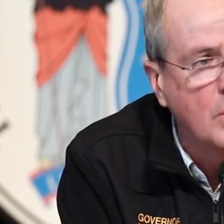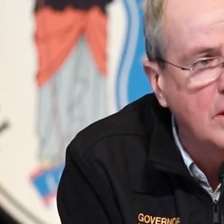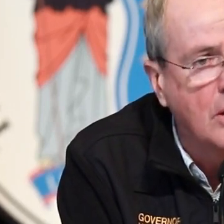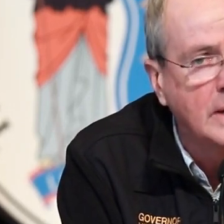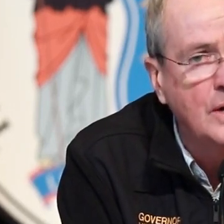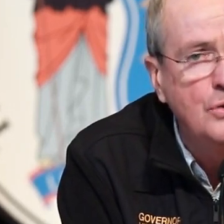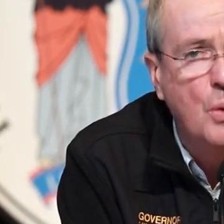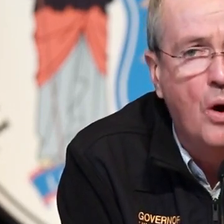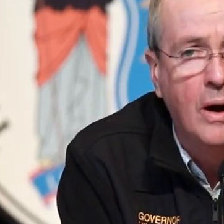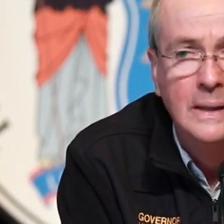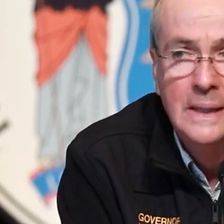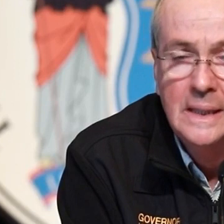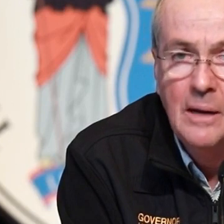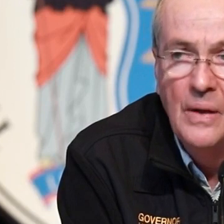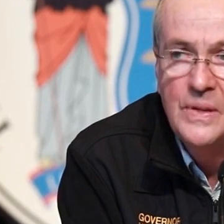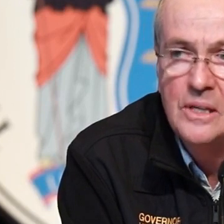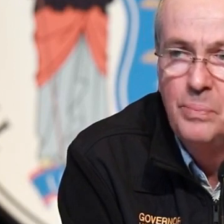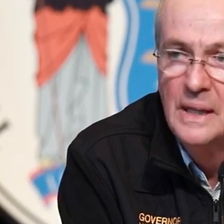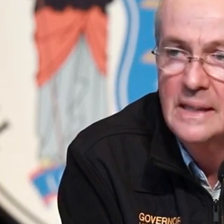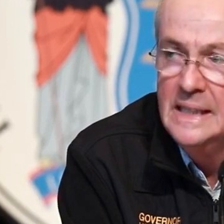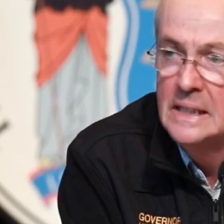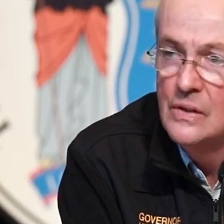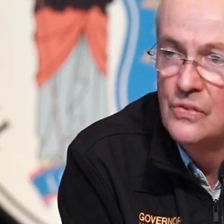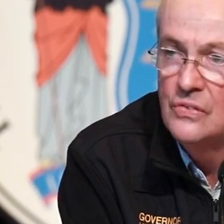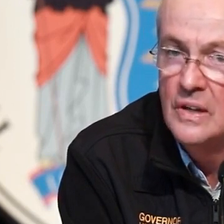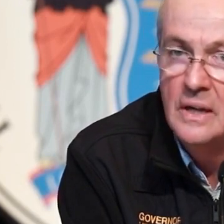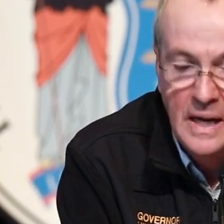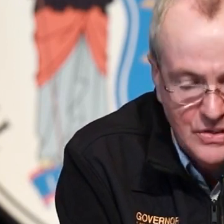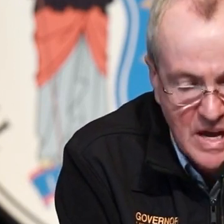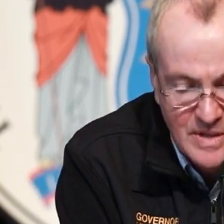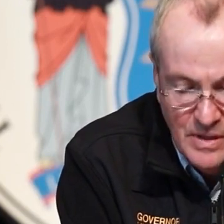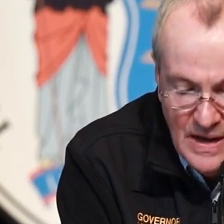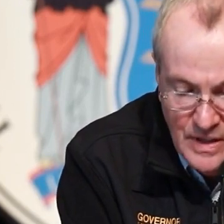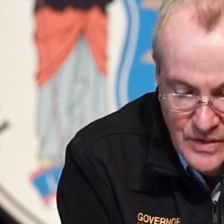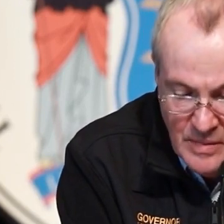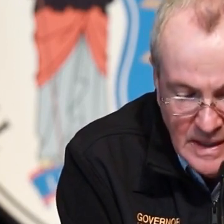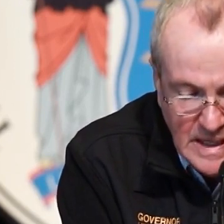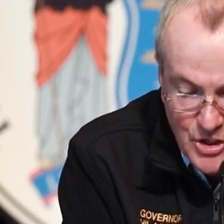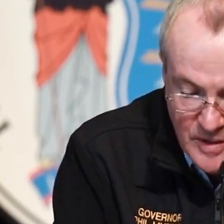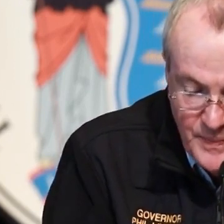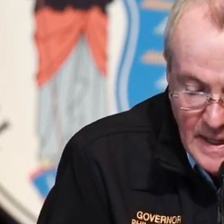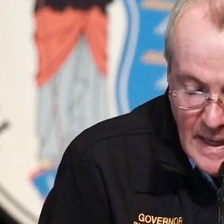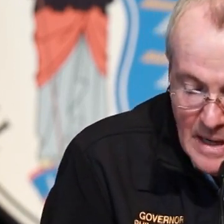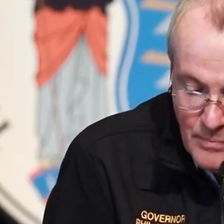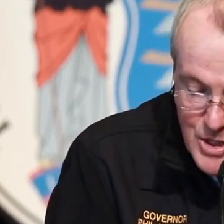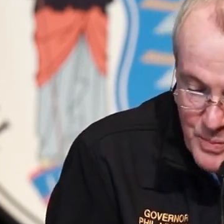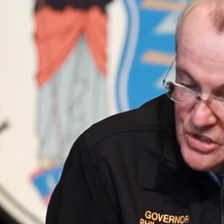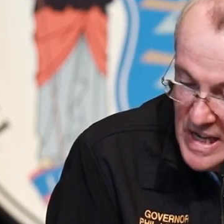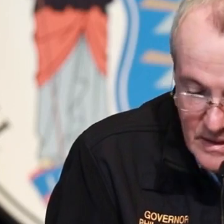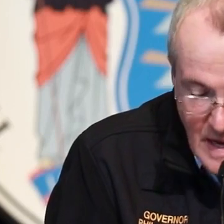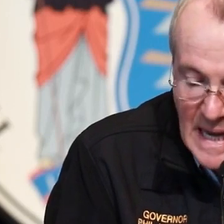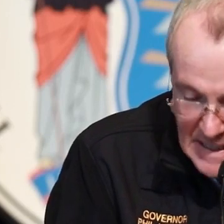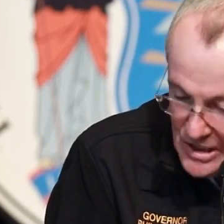as we are, and I know you are, about the completely inconsistent and unacceptable level of communication, it must be said, like any